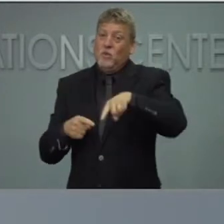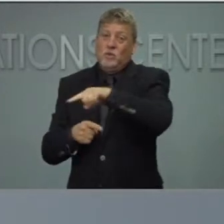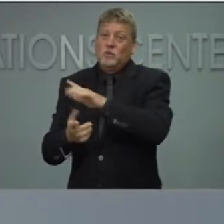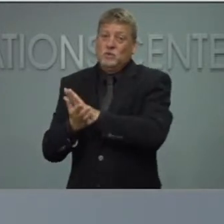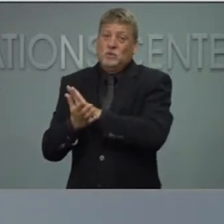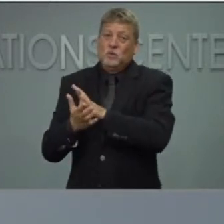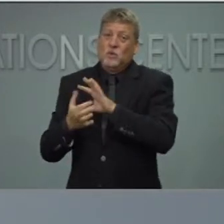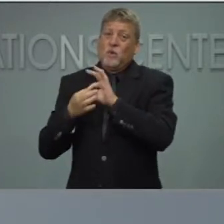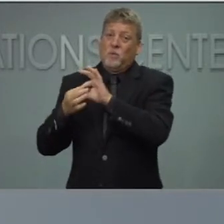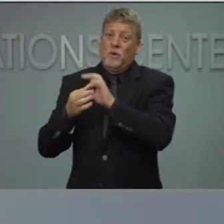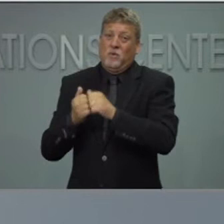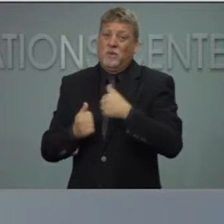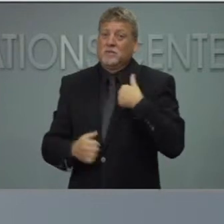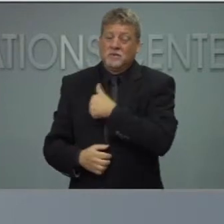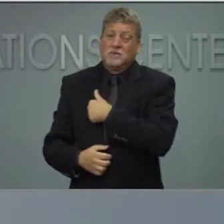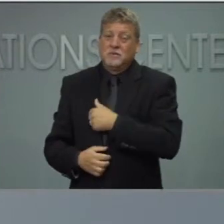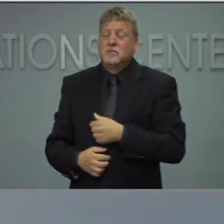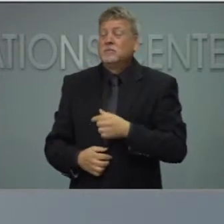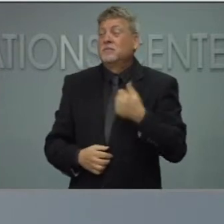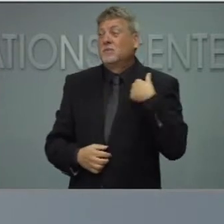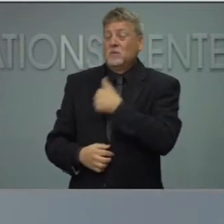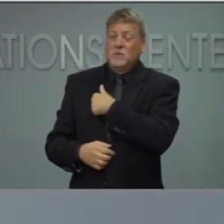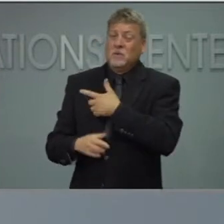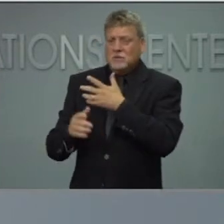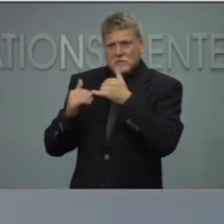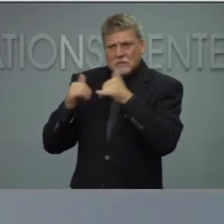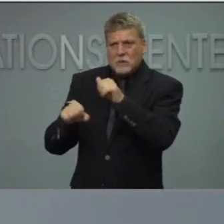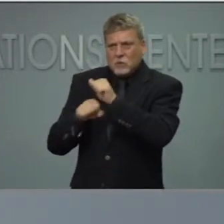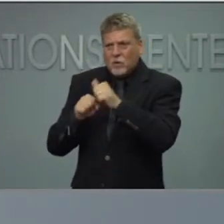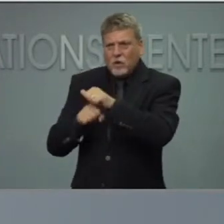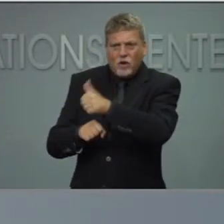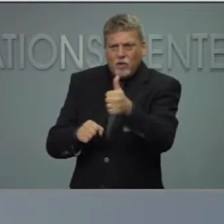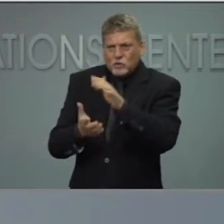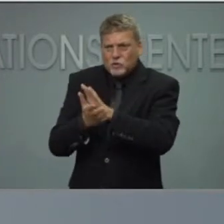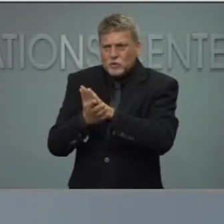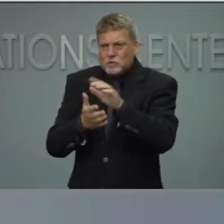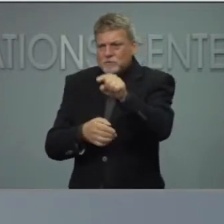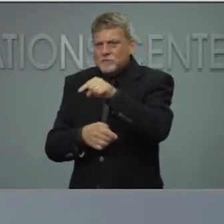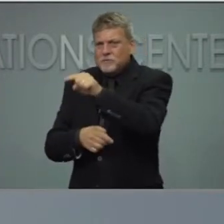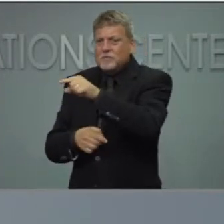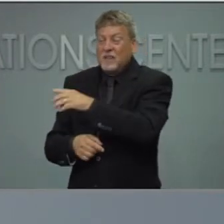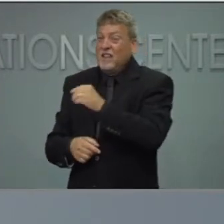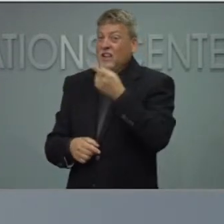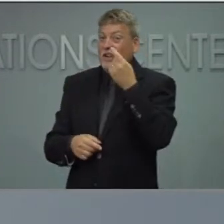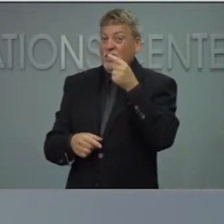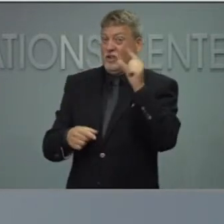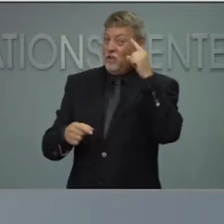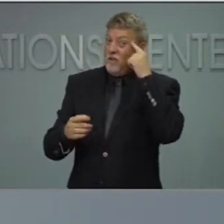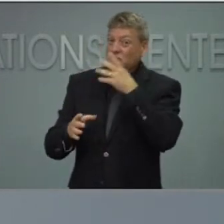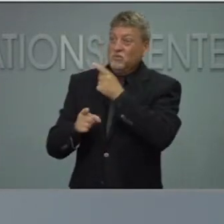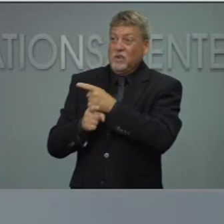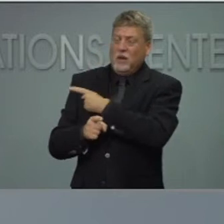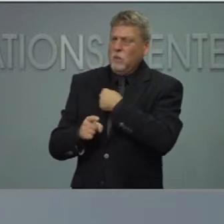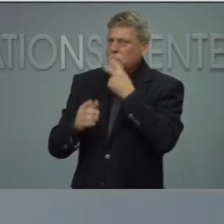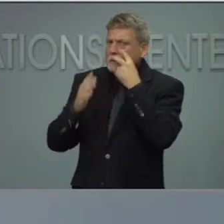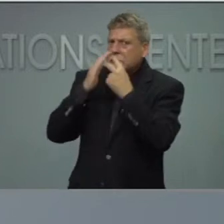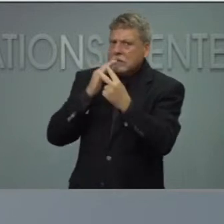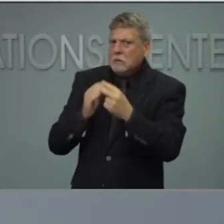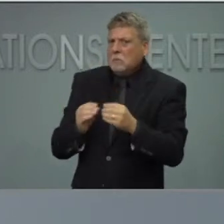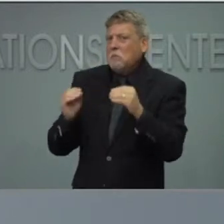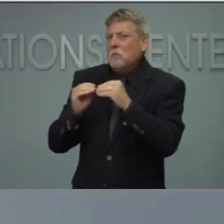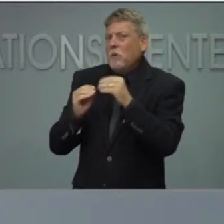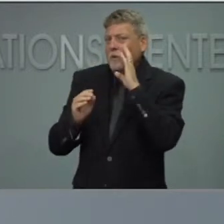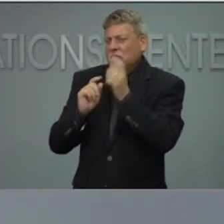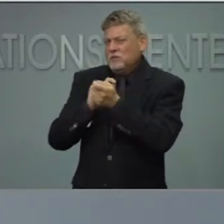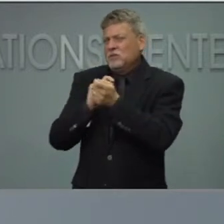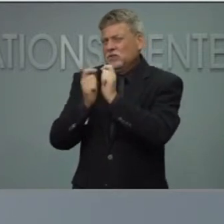with us. We have continued to work with additional school districts, and the governor has said we anticipate even more moving towards